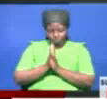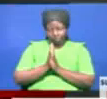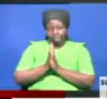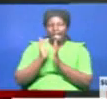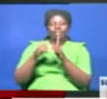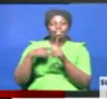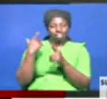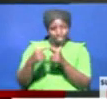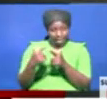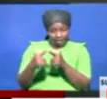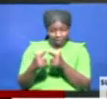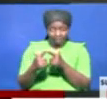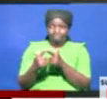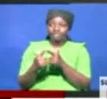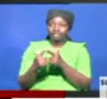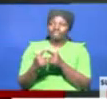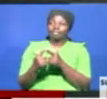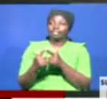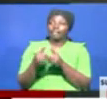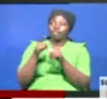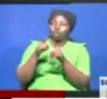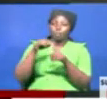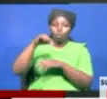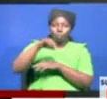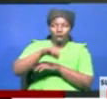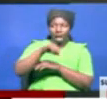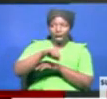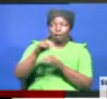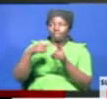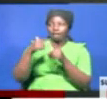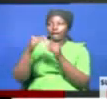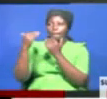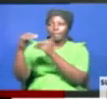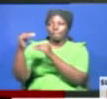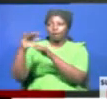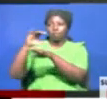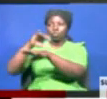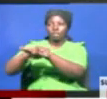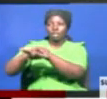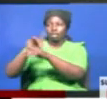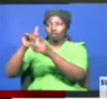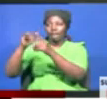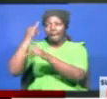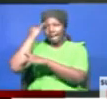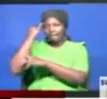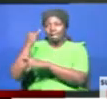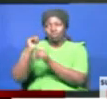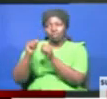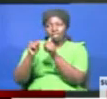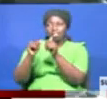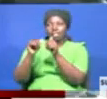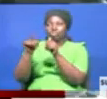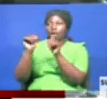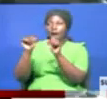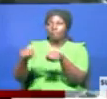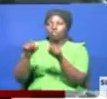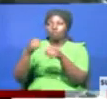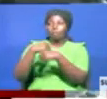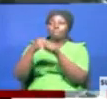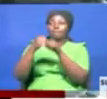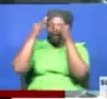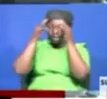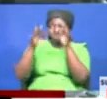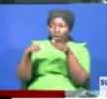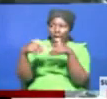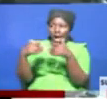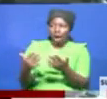But then, from quorum, the minimum, you get to the idea of how can you make a decision? What